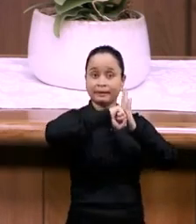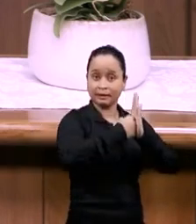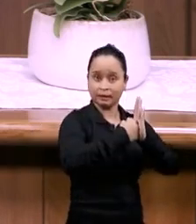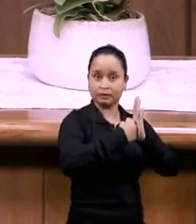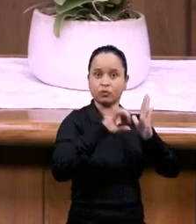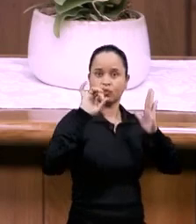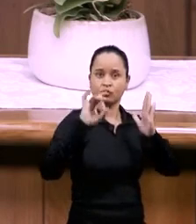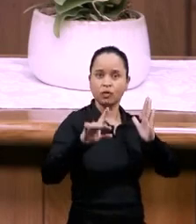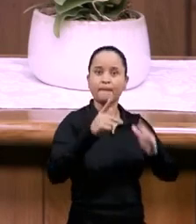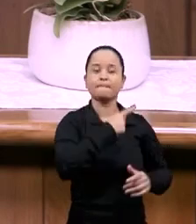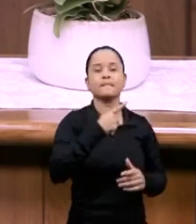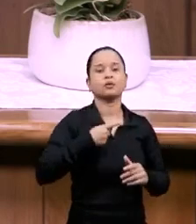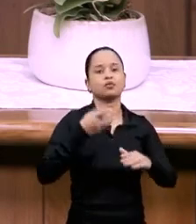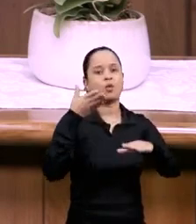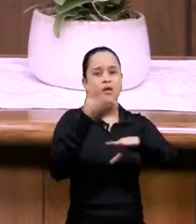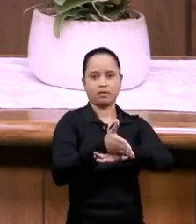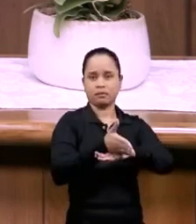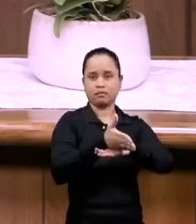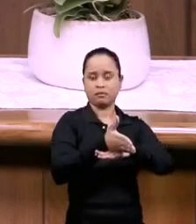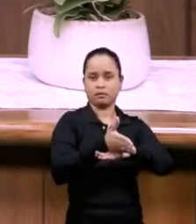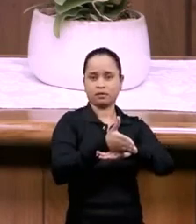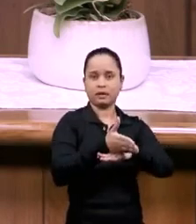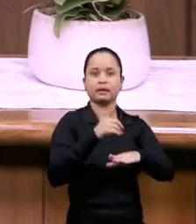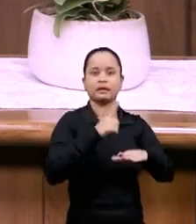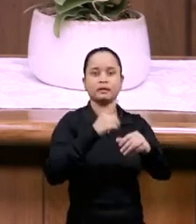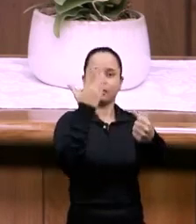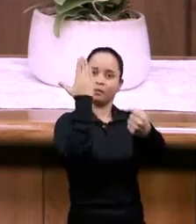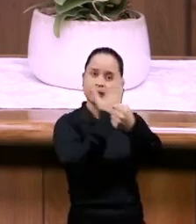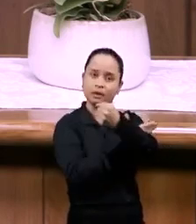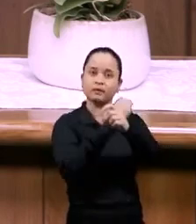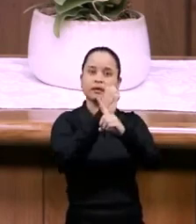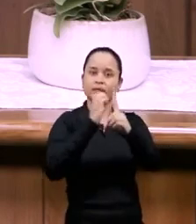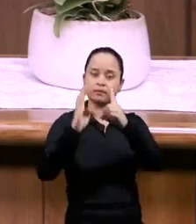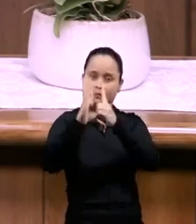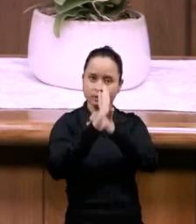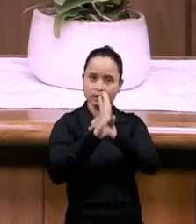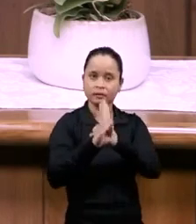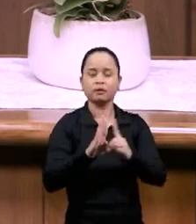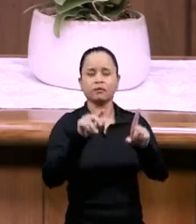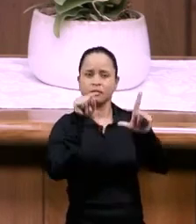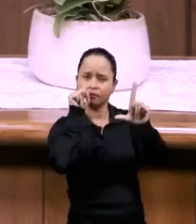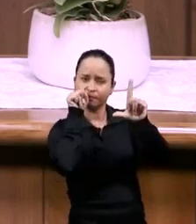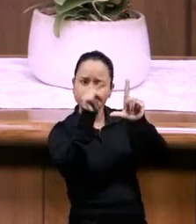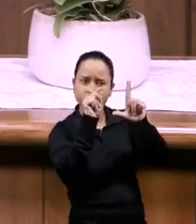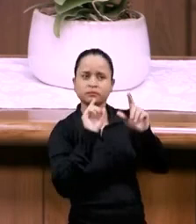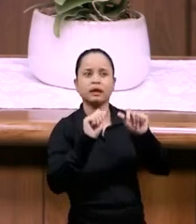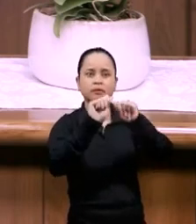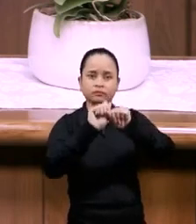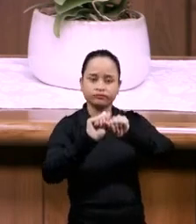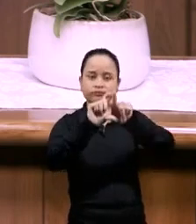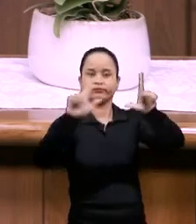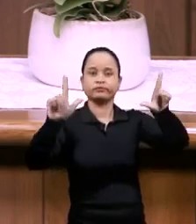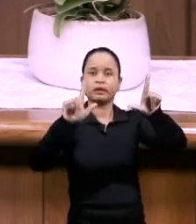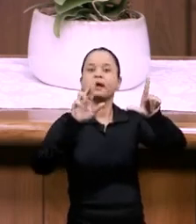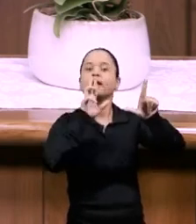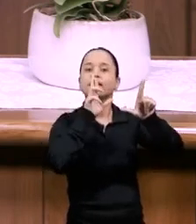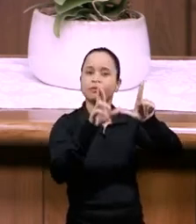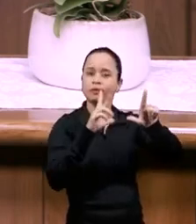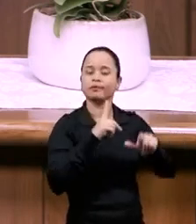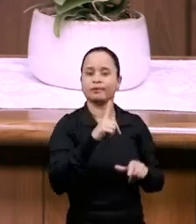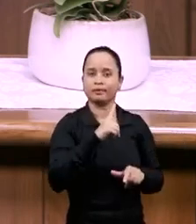that's restricted access to the pastors only. There will be a folder there for the answers for the Sunday Bible